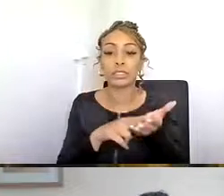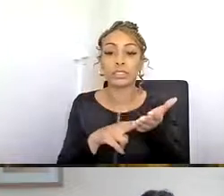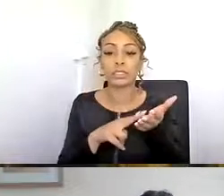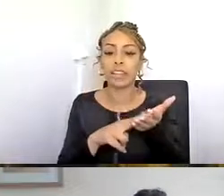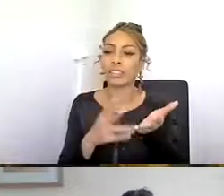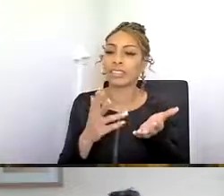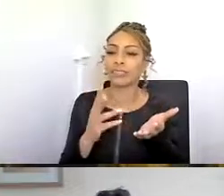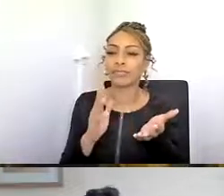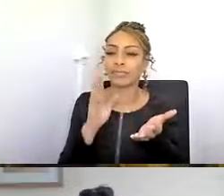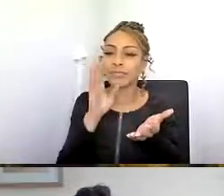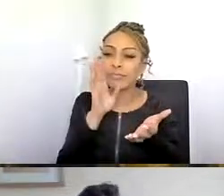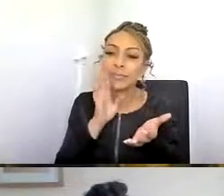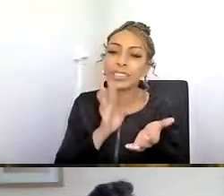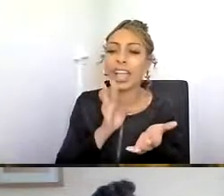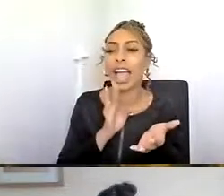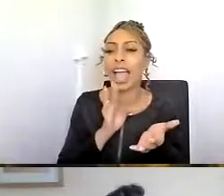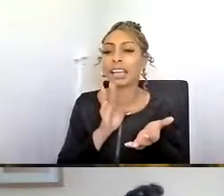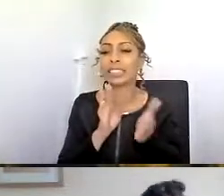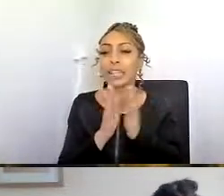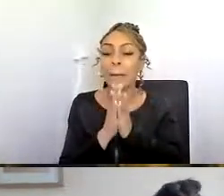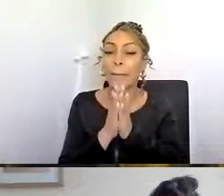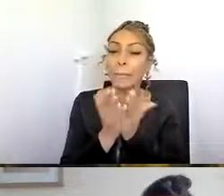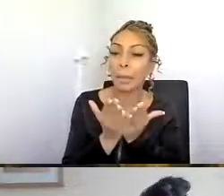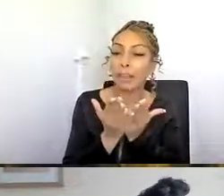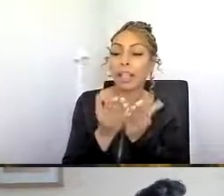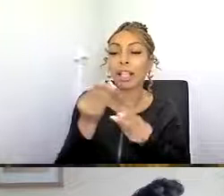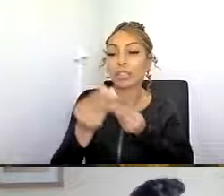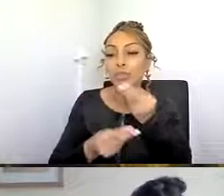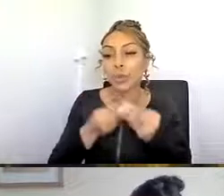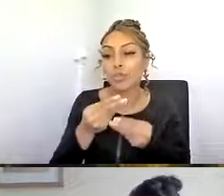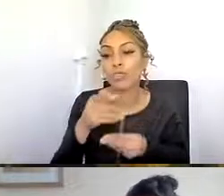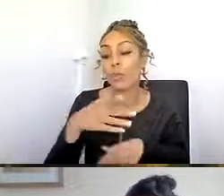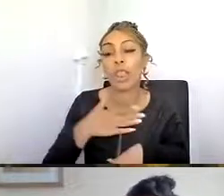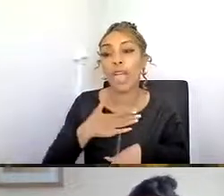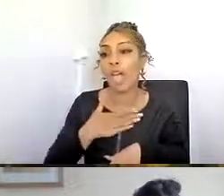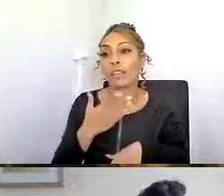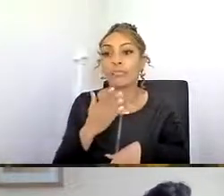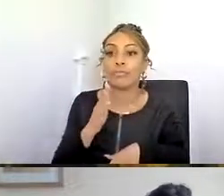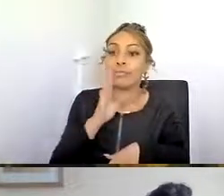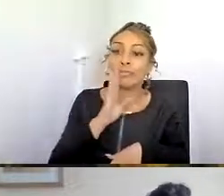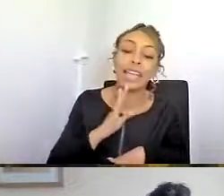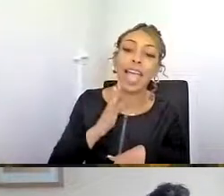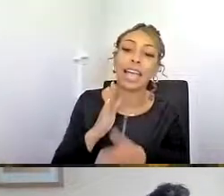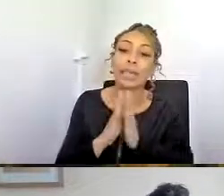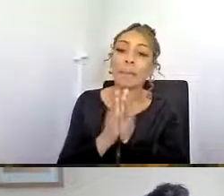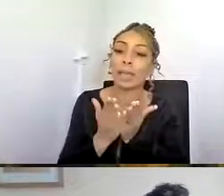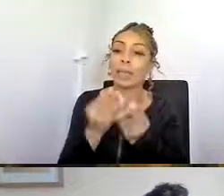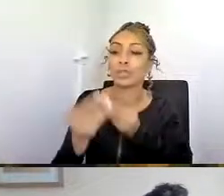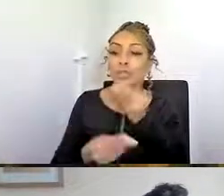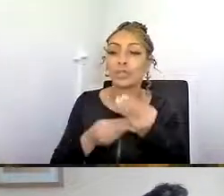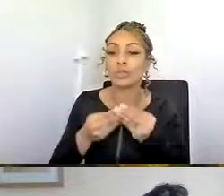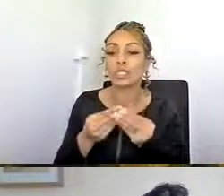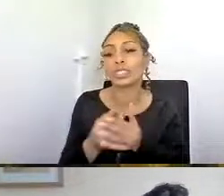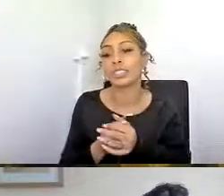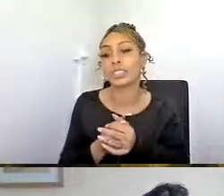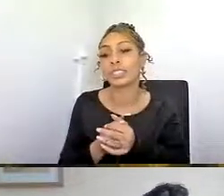gruesome biblical story. So if you're into rather grisly biblical stories, this one about Judith, yes, from the